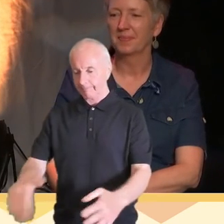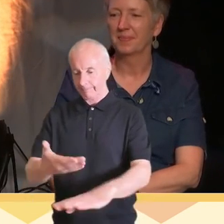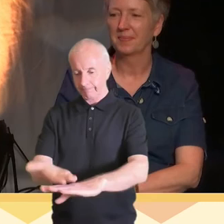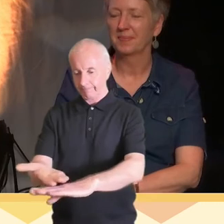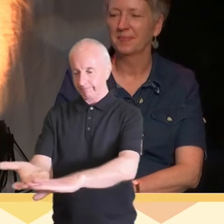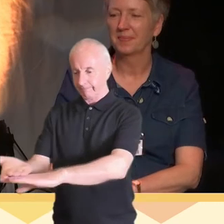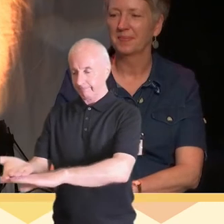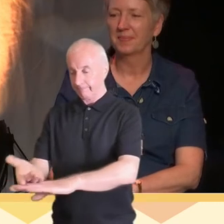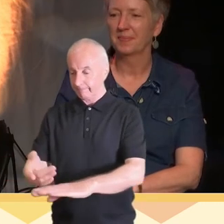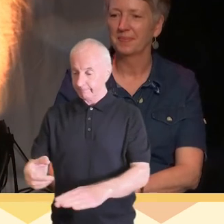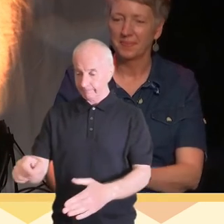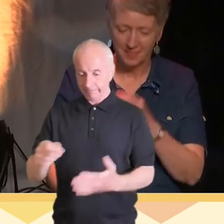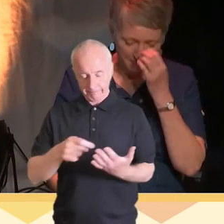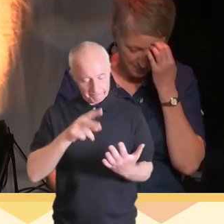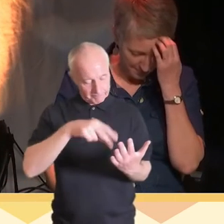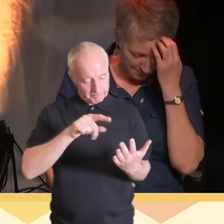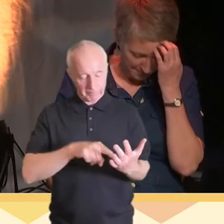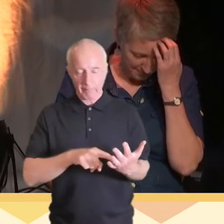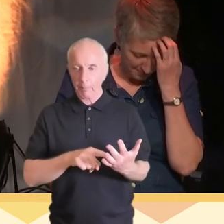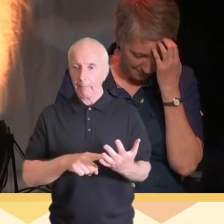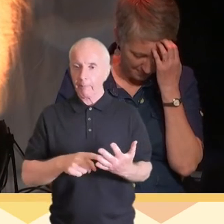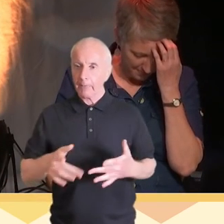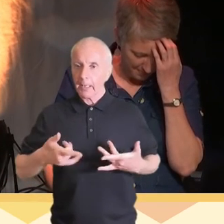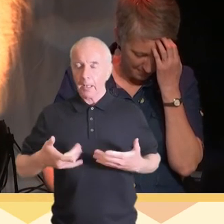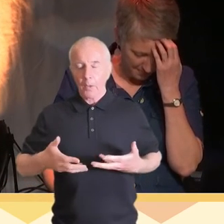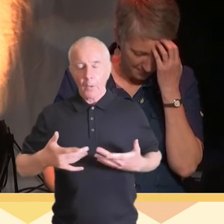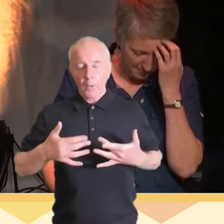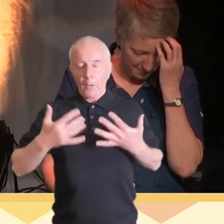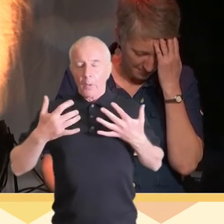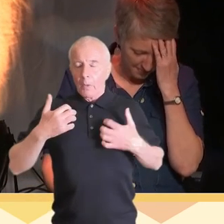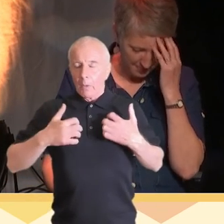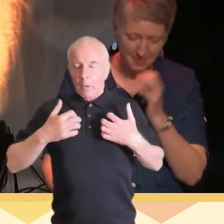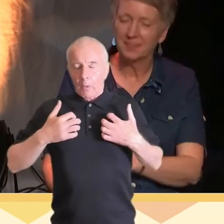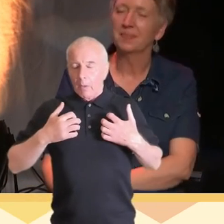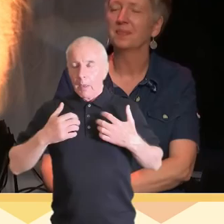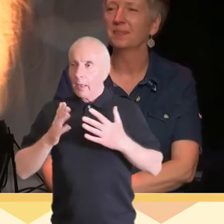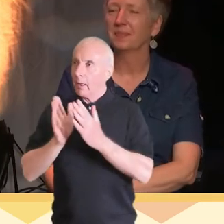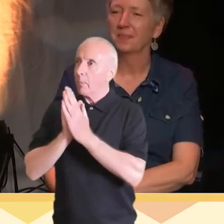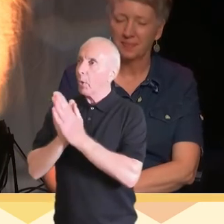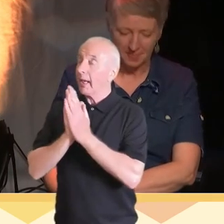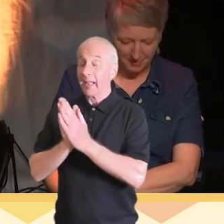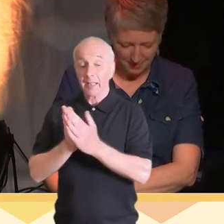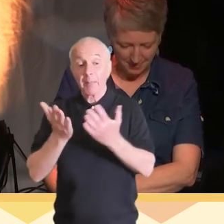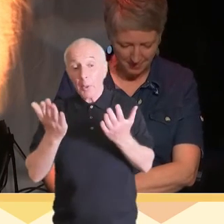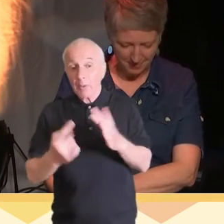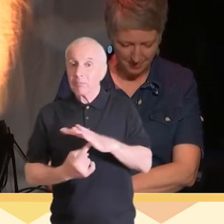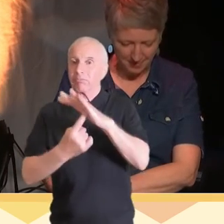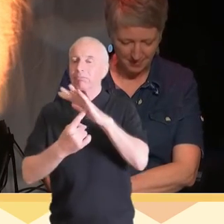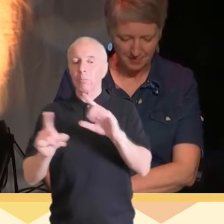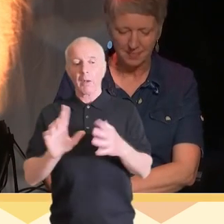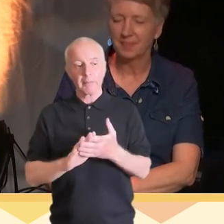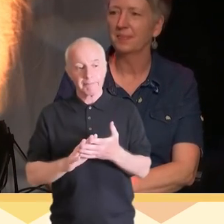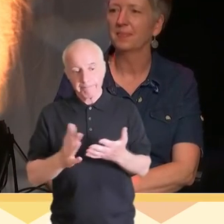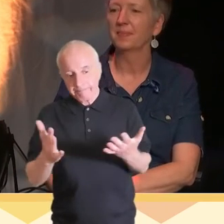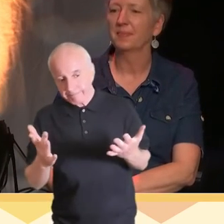encouraged and inspired and to pray. That'll be great good. And above all, wherever you are and whatever you're doing right now,